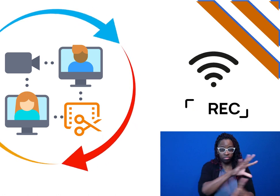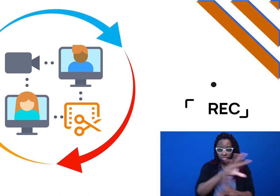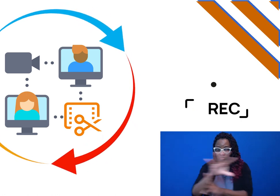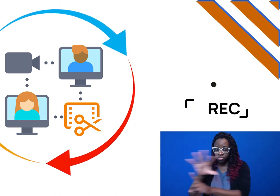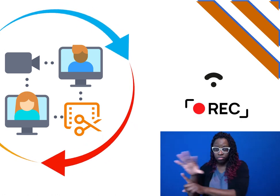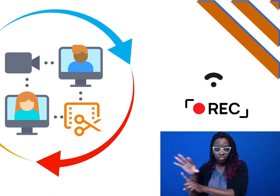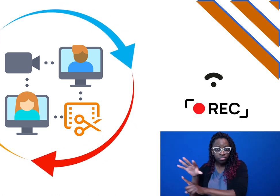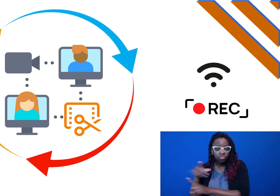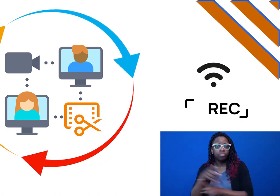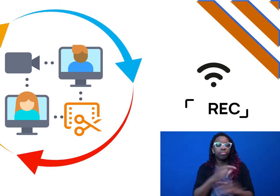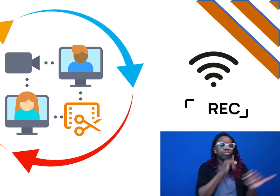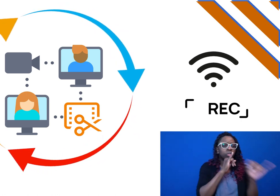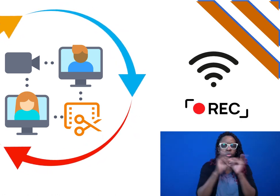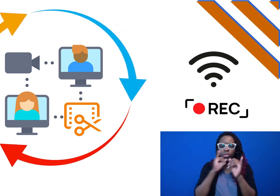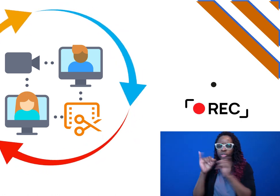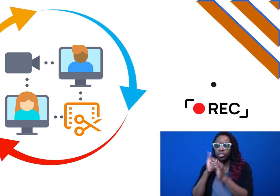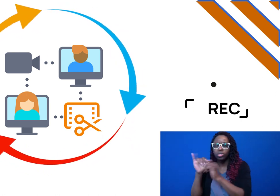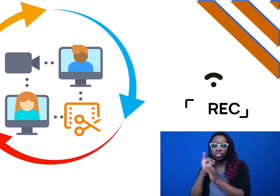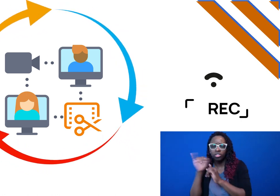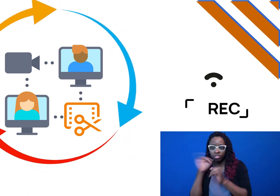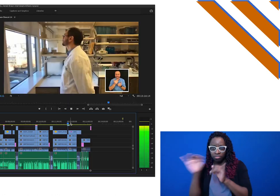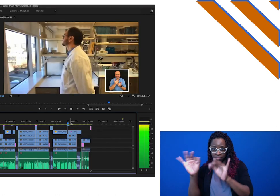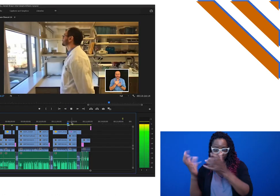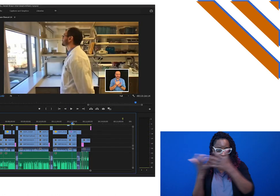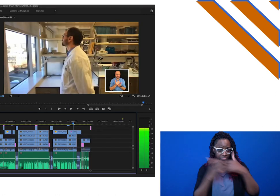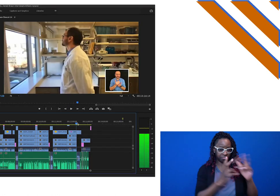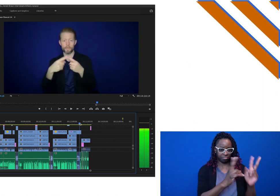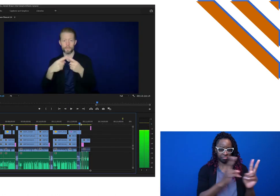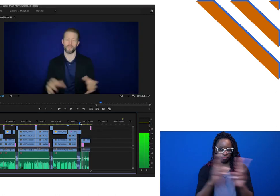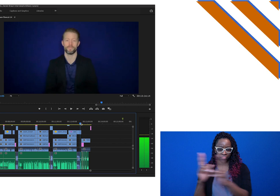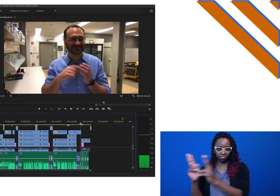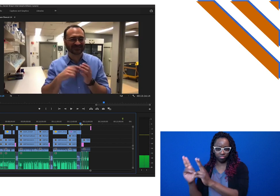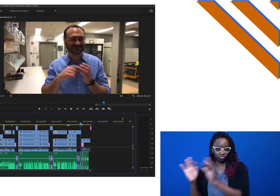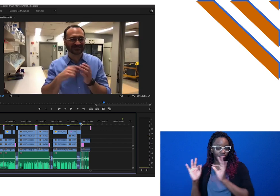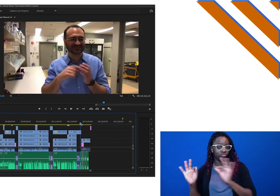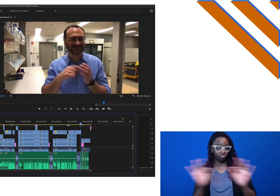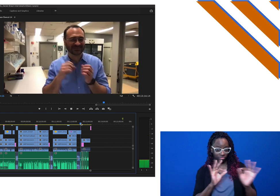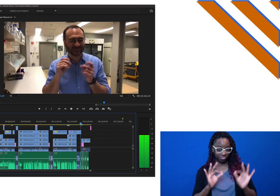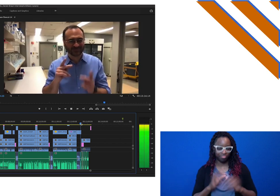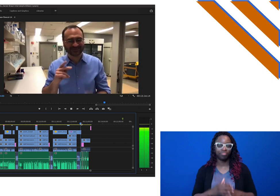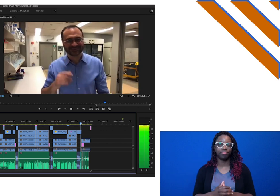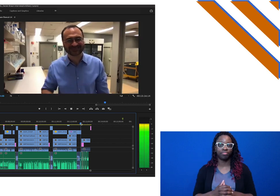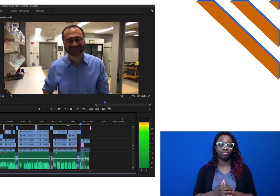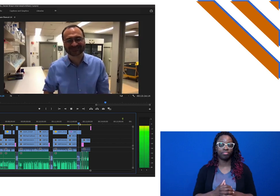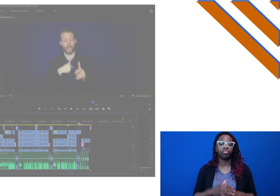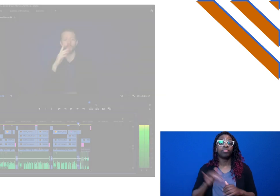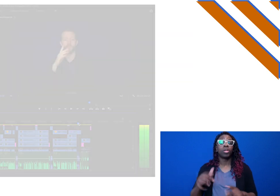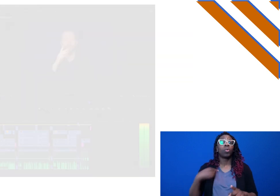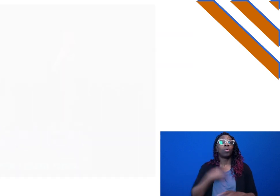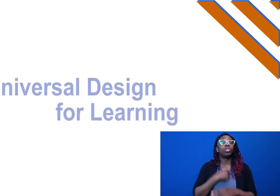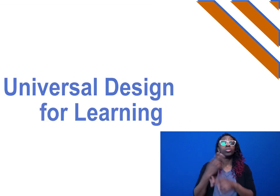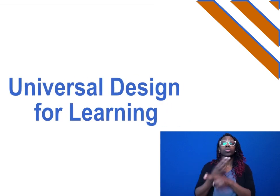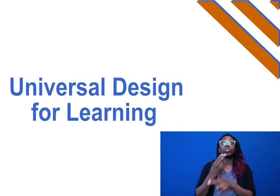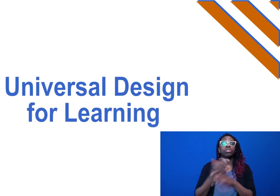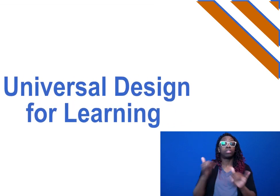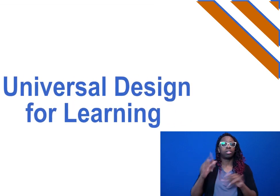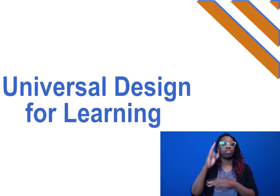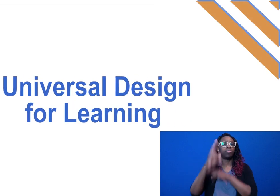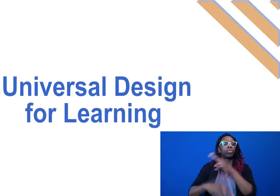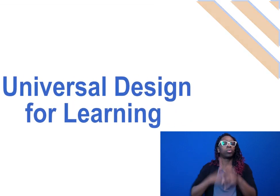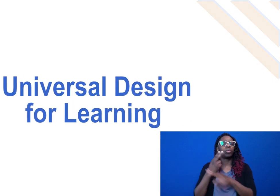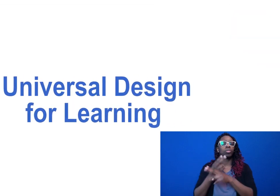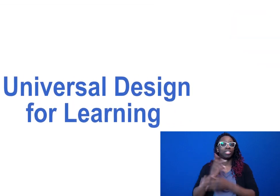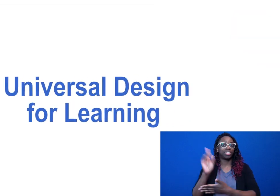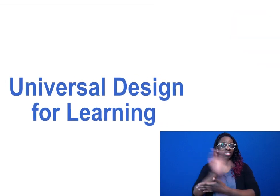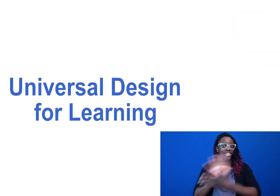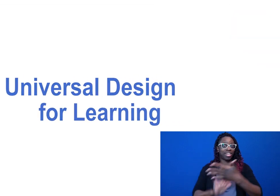innovative, multi-step virtual process for recording the videos. Then, we stitched it all together digitally. Universal